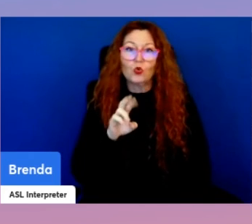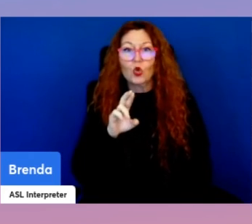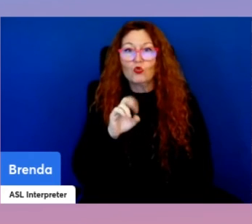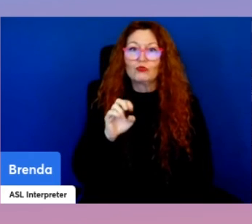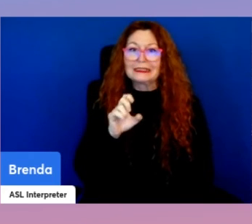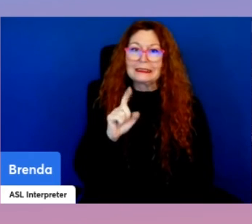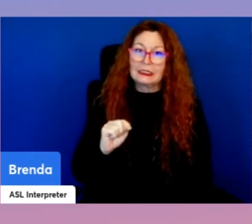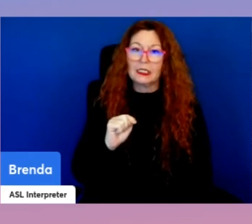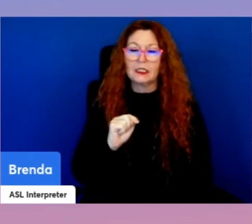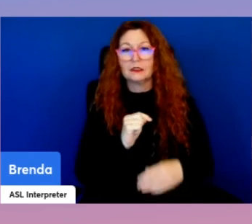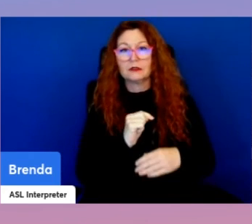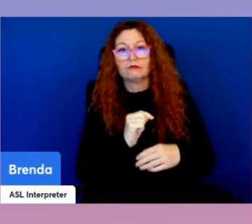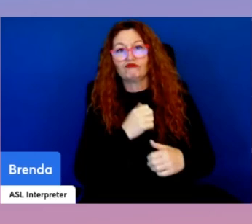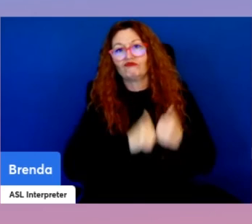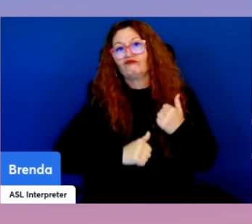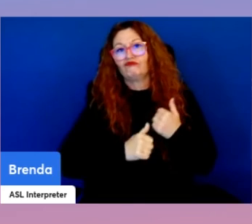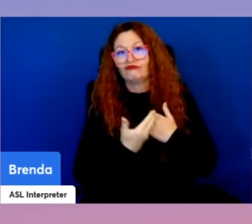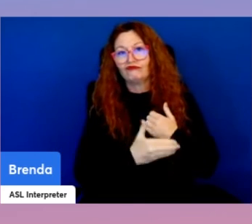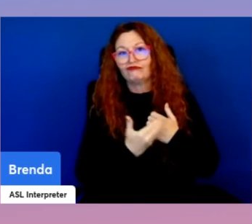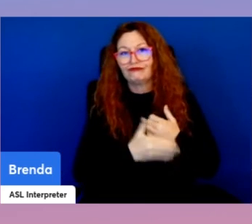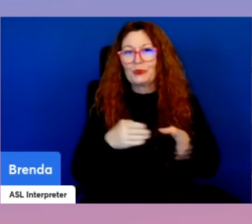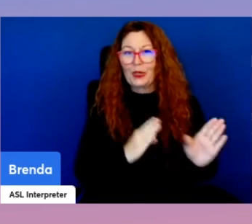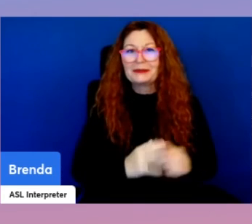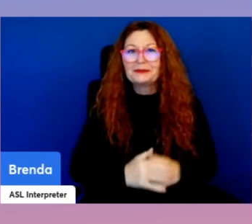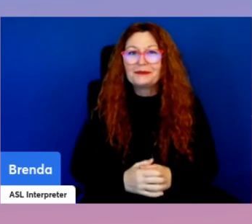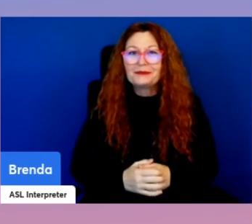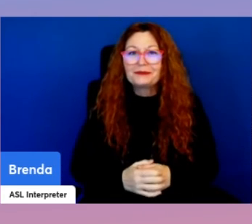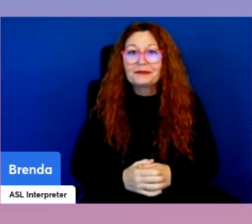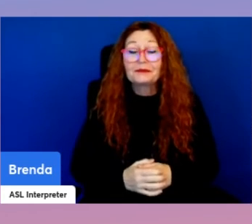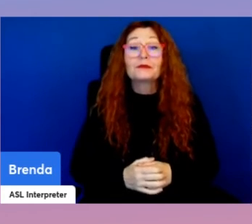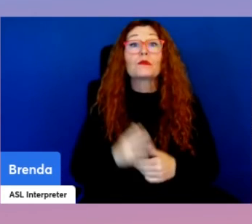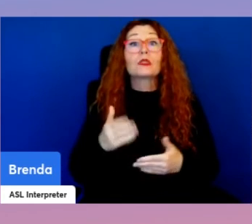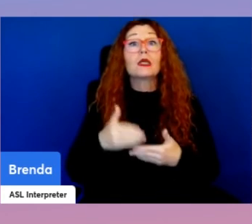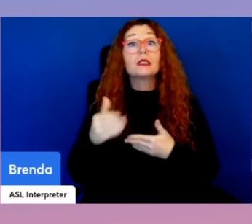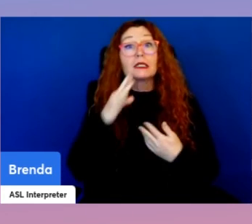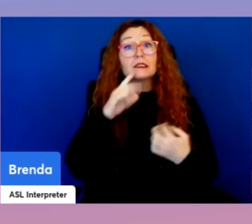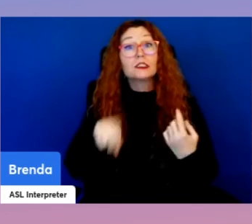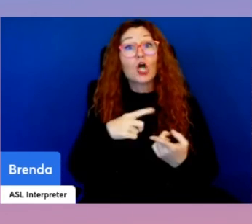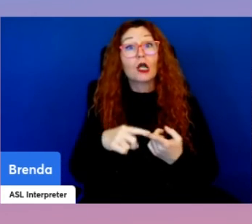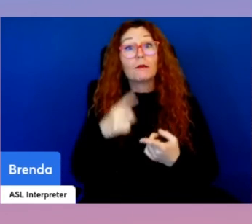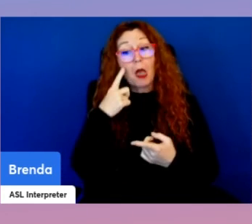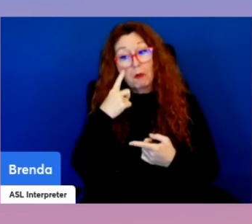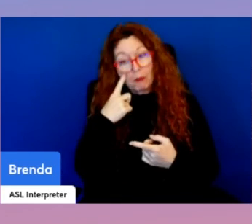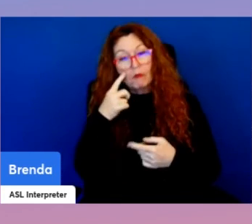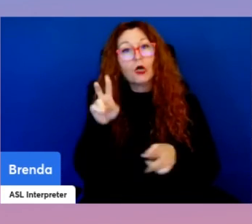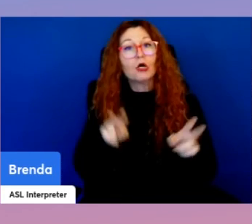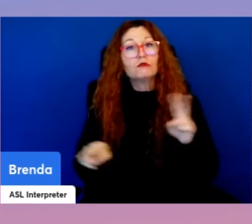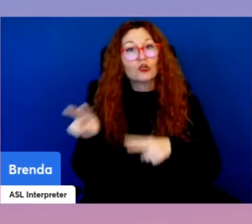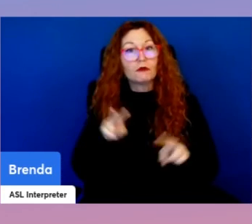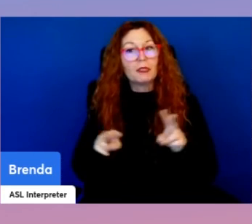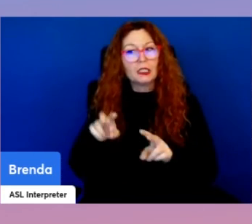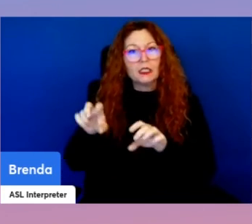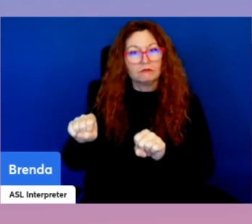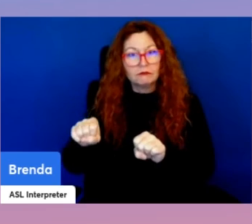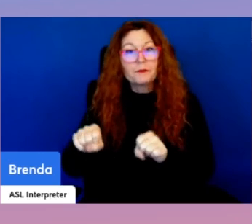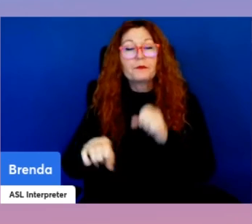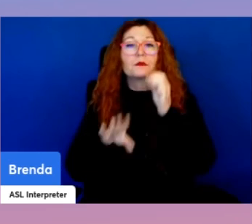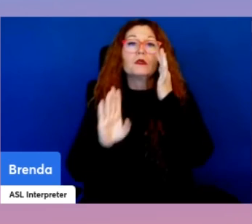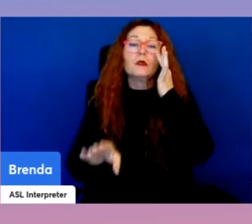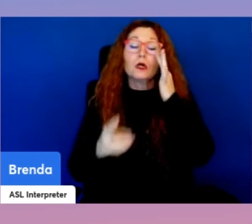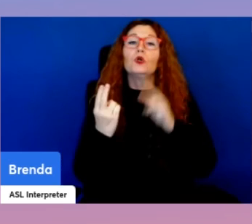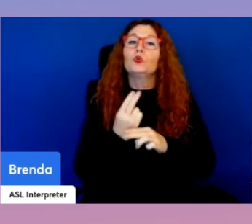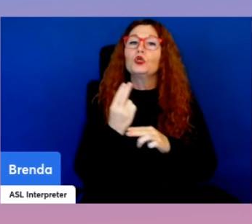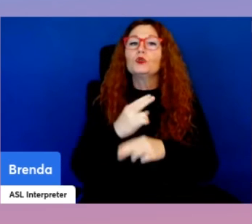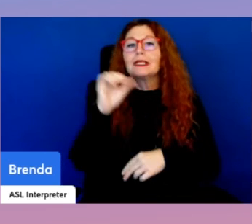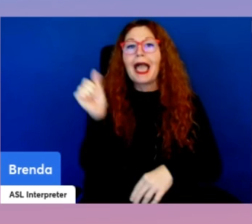policy dashboard here. Next, I want to talk about observability. And as I mentioned, we're going to be using Azure Monitor. So